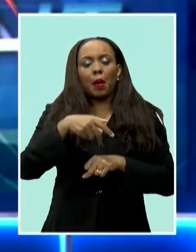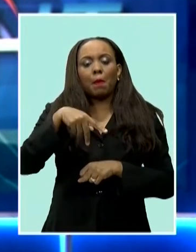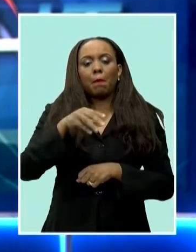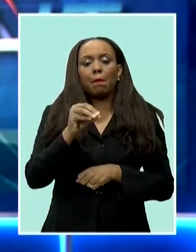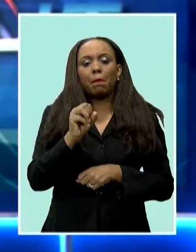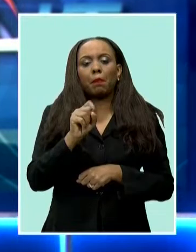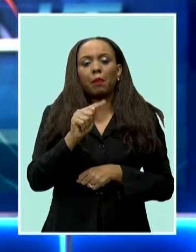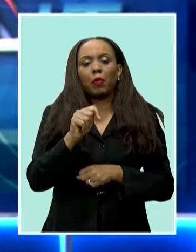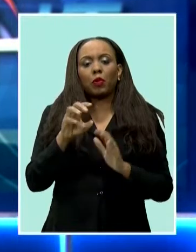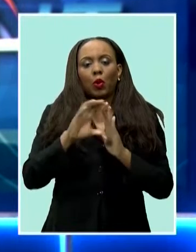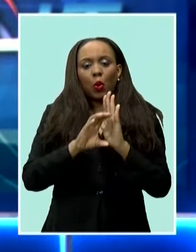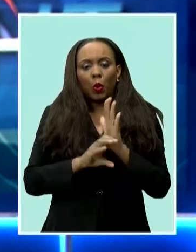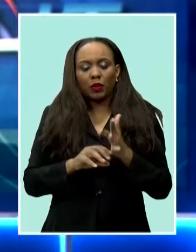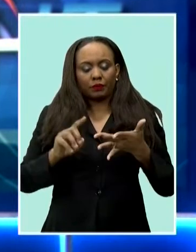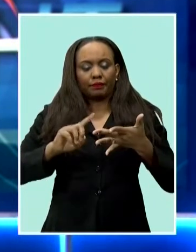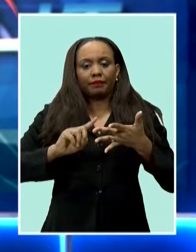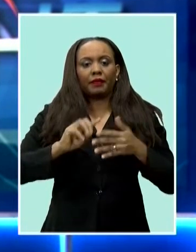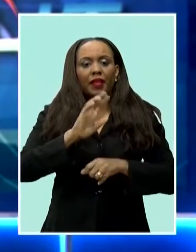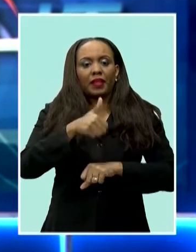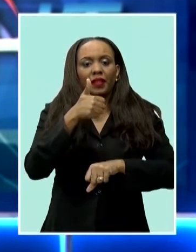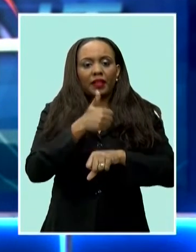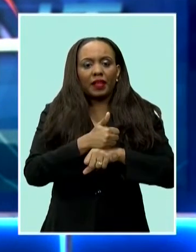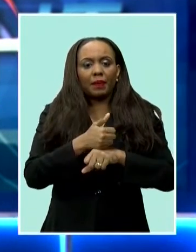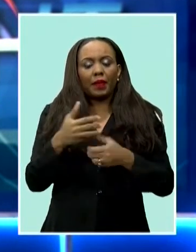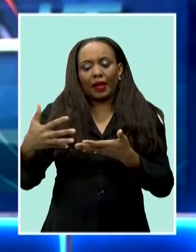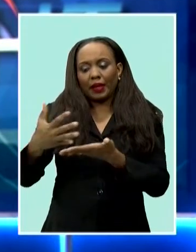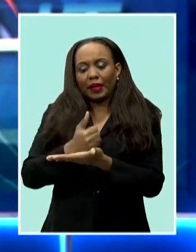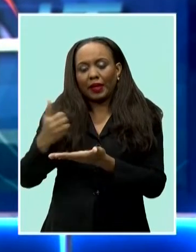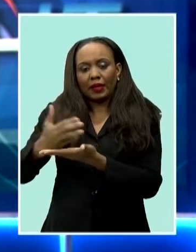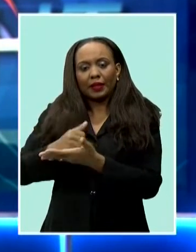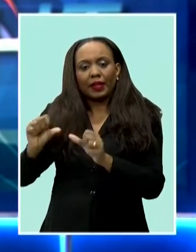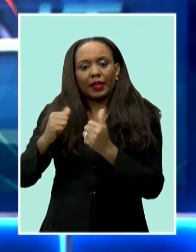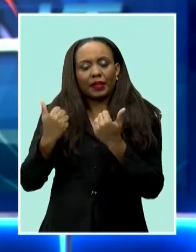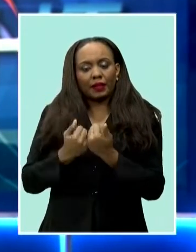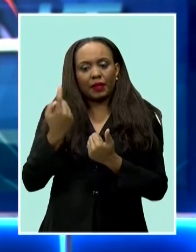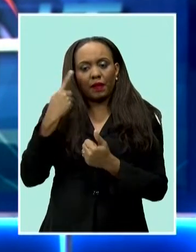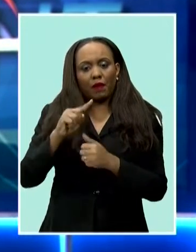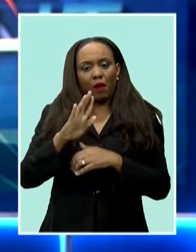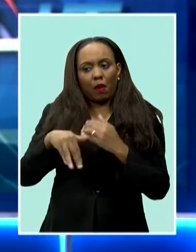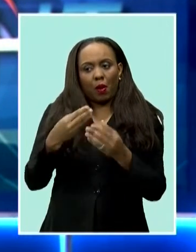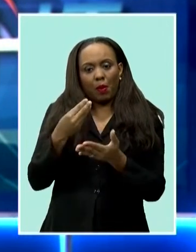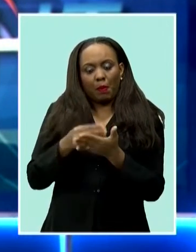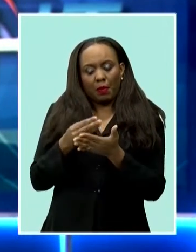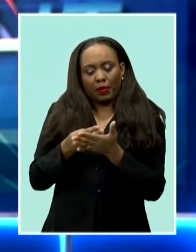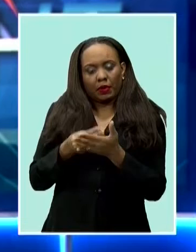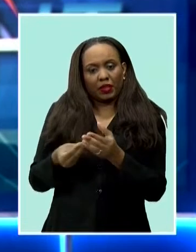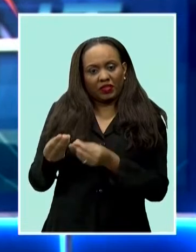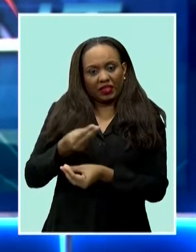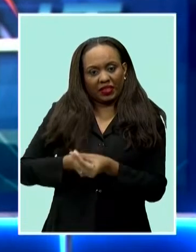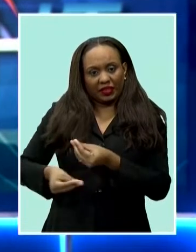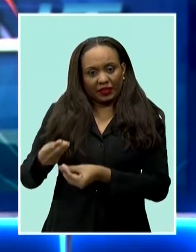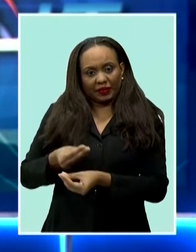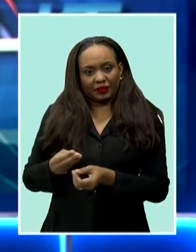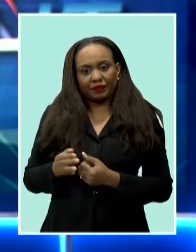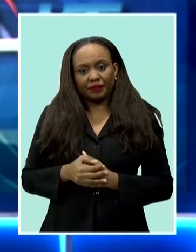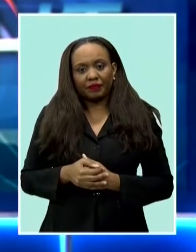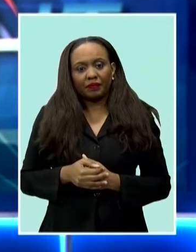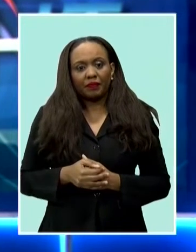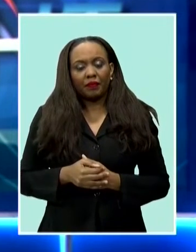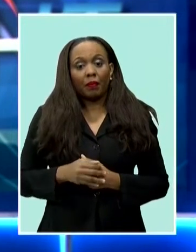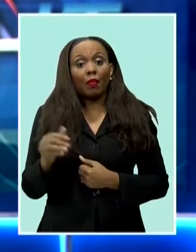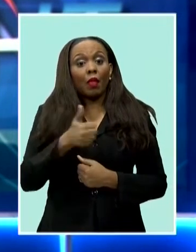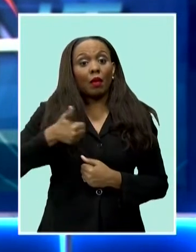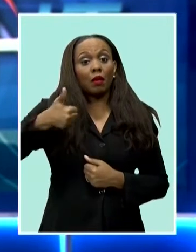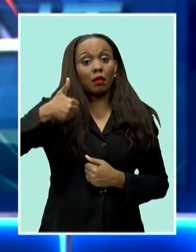collection agency for all government monetary transactions. Regional news now. A senior police official in Guyana